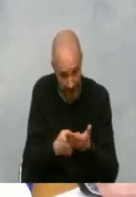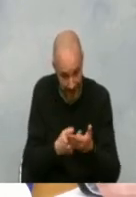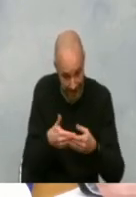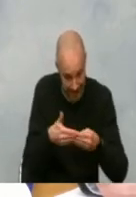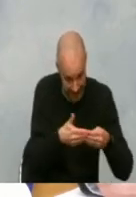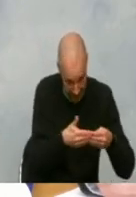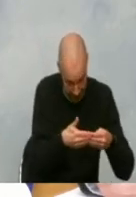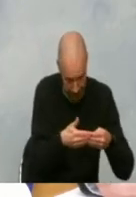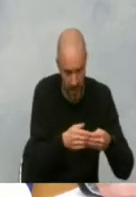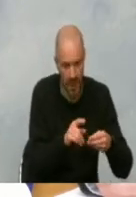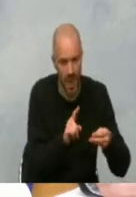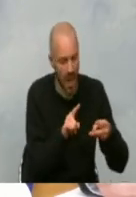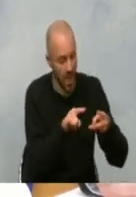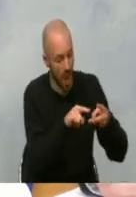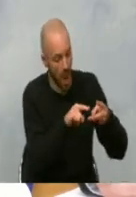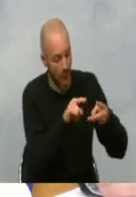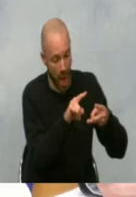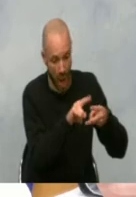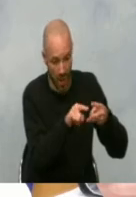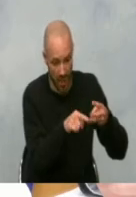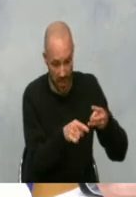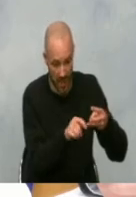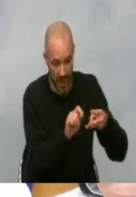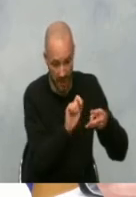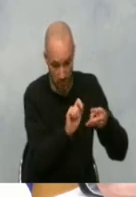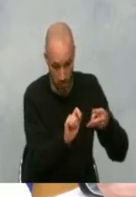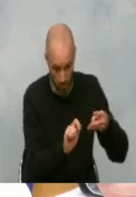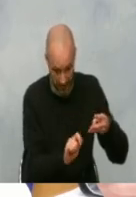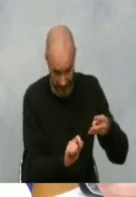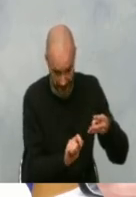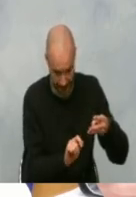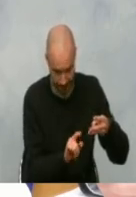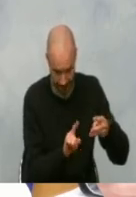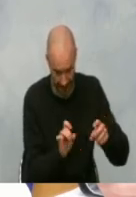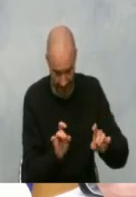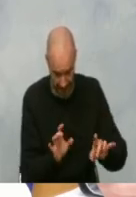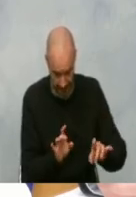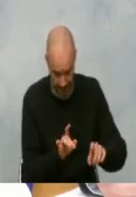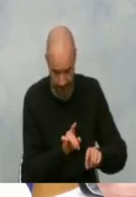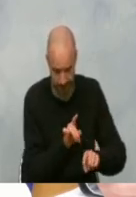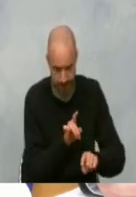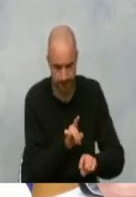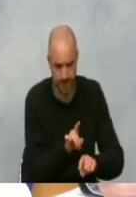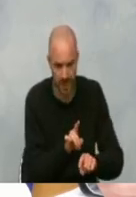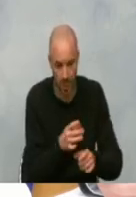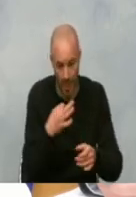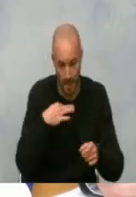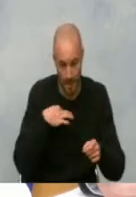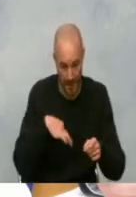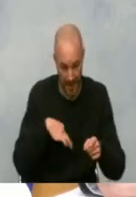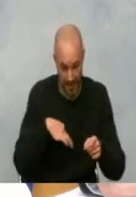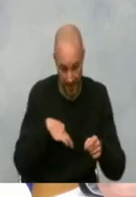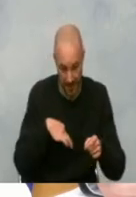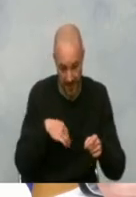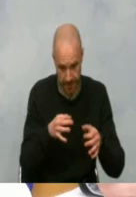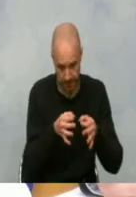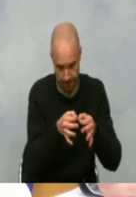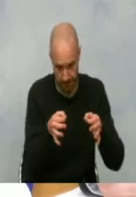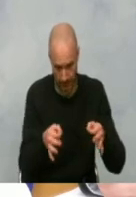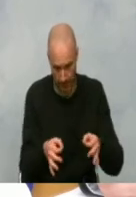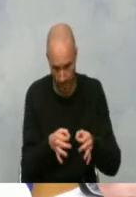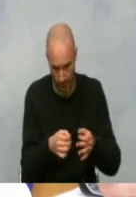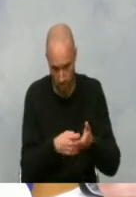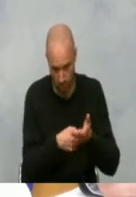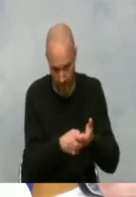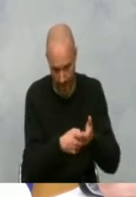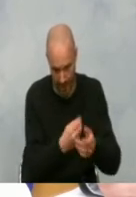And the other three things that are in there are for noting. Noting of the benefits is outlined at recommendation